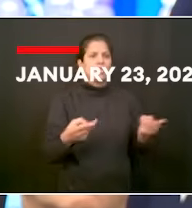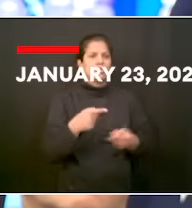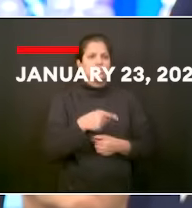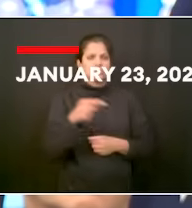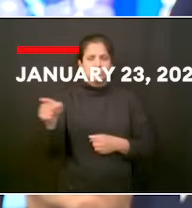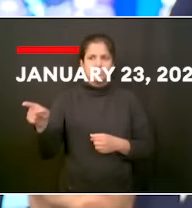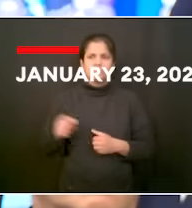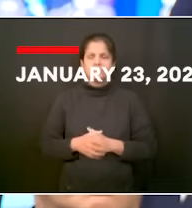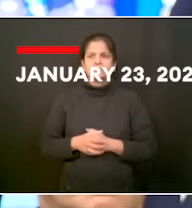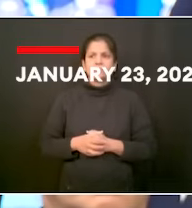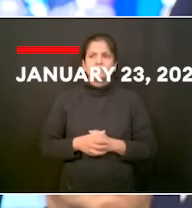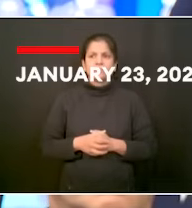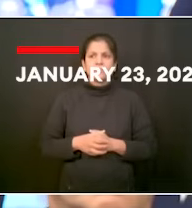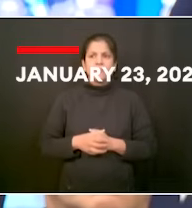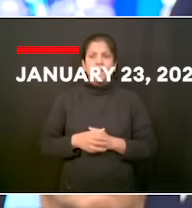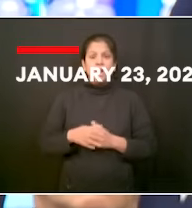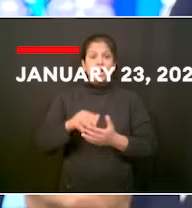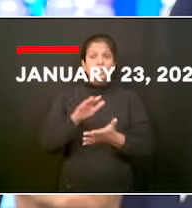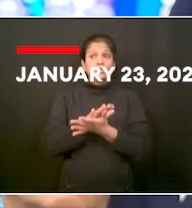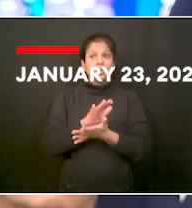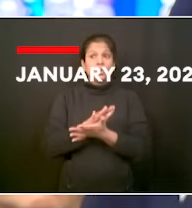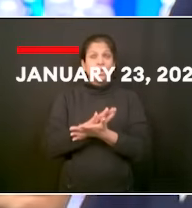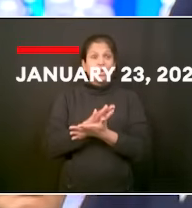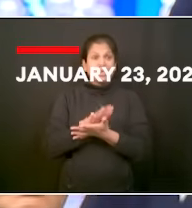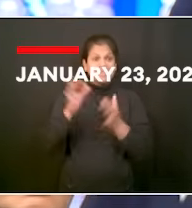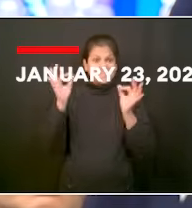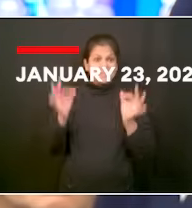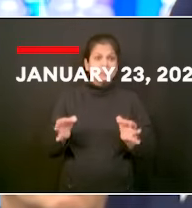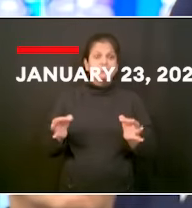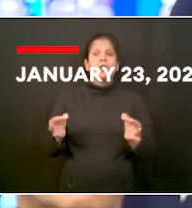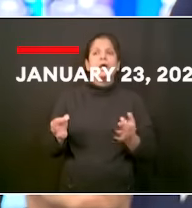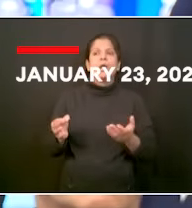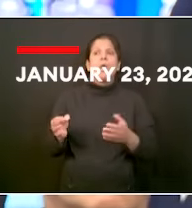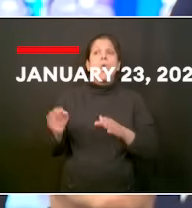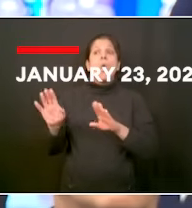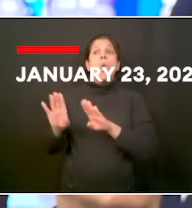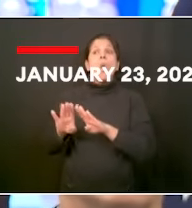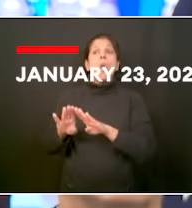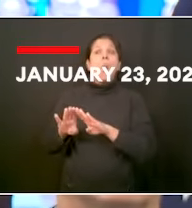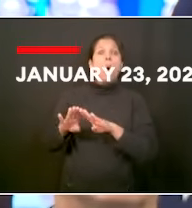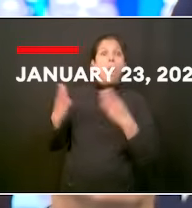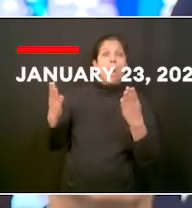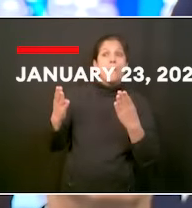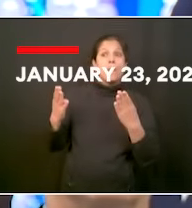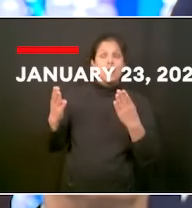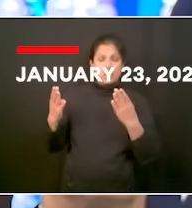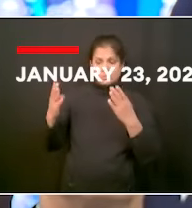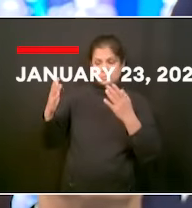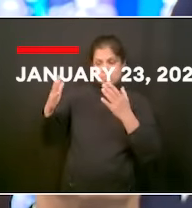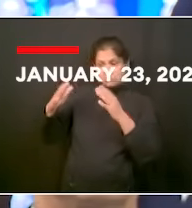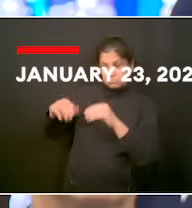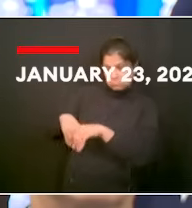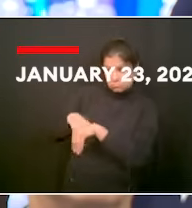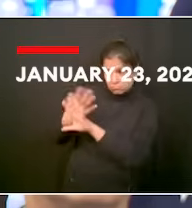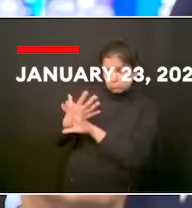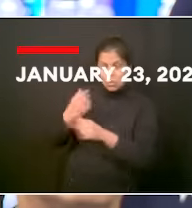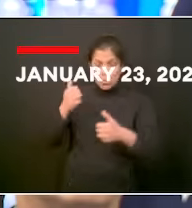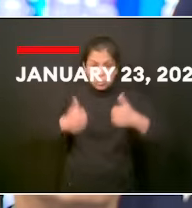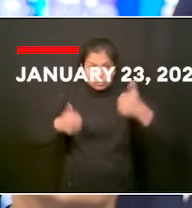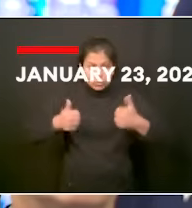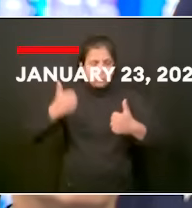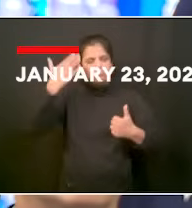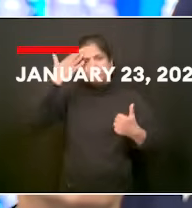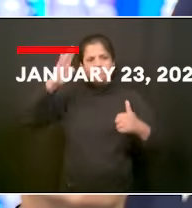whether school will be in person or virtual, we will communicate that decision to families by noon on Sunday. That is going to